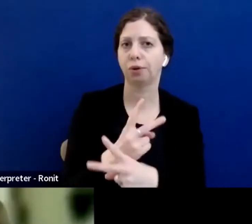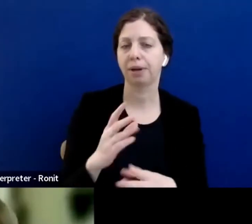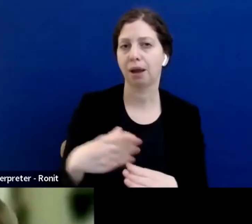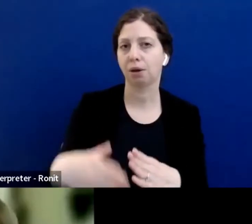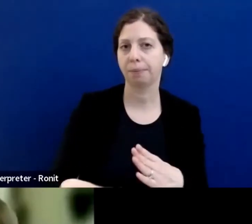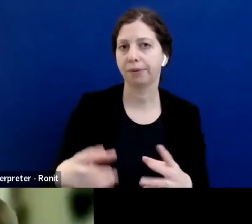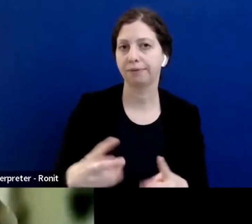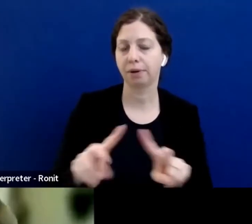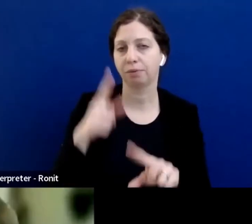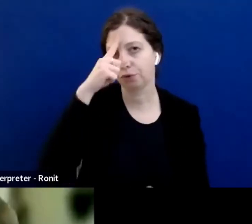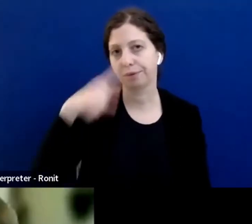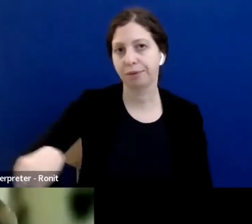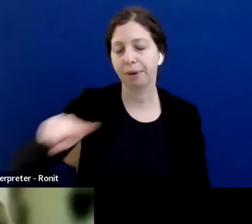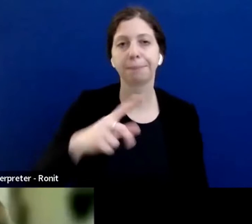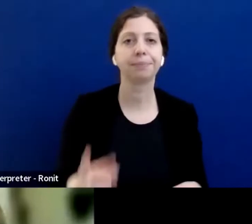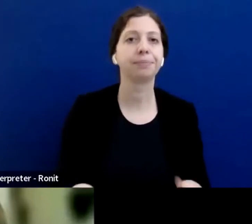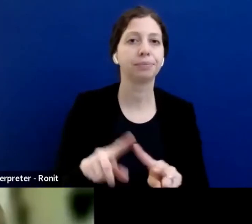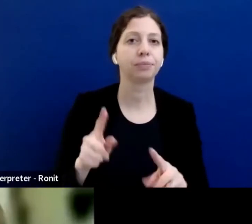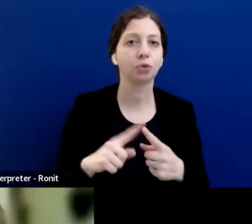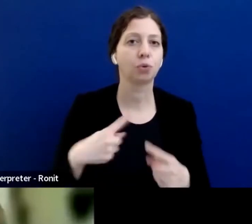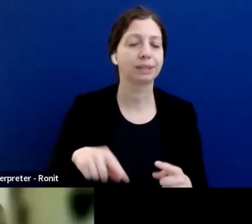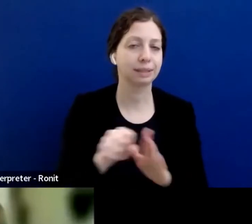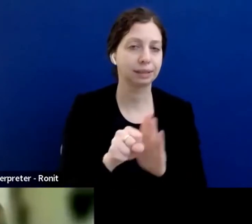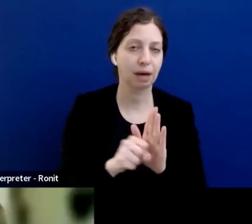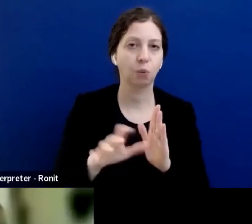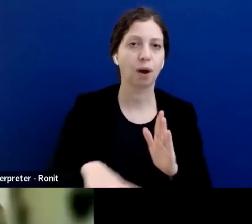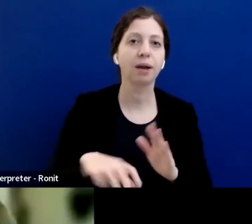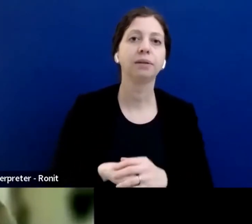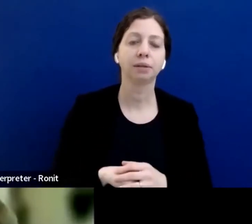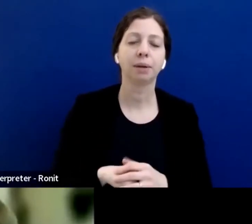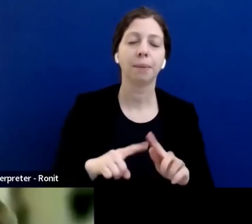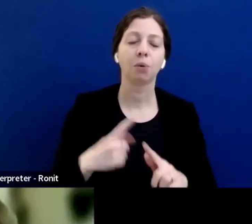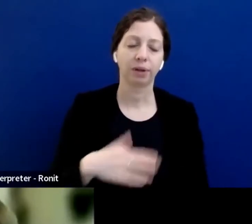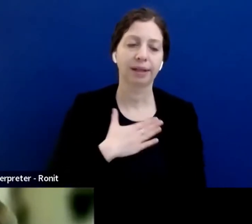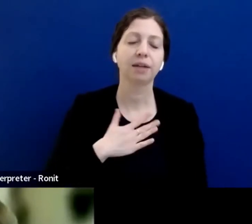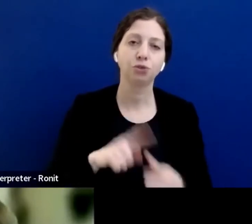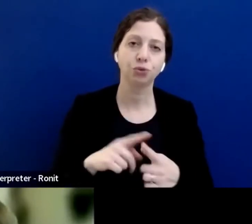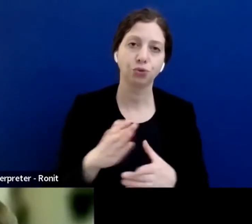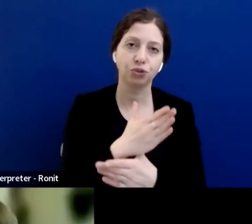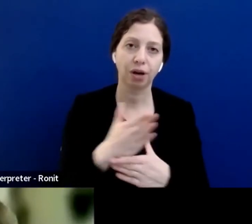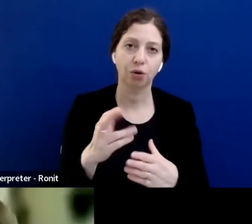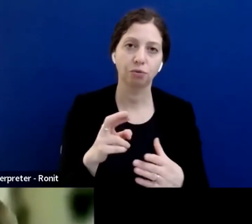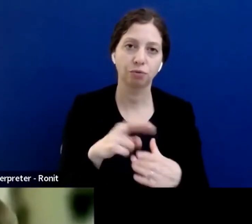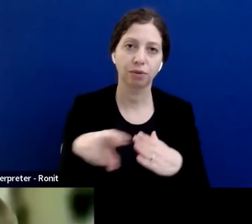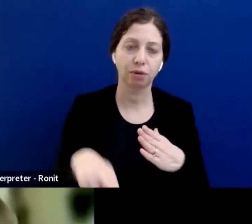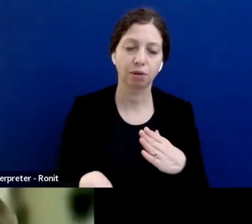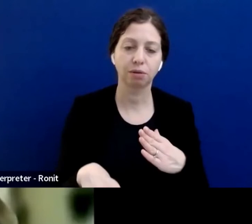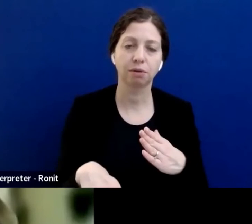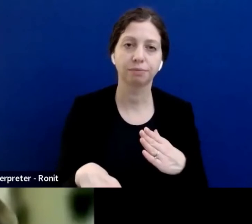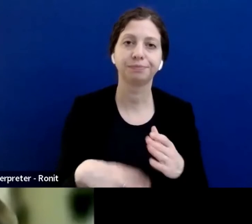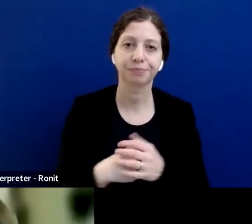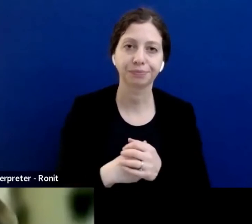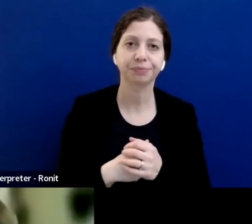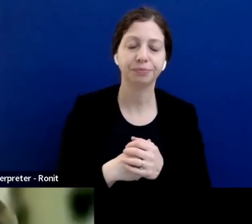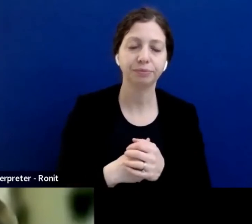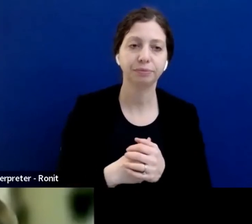to them and valuable to us statewide. But we will be glad to share the results of that and what comes out of that. We